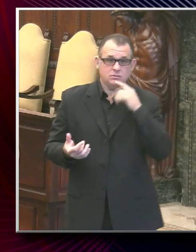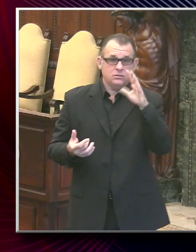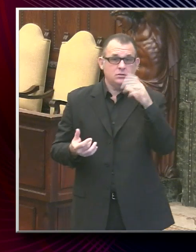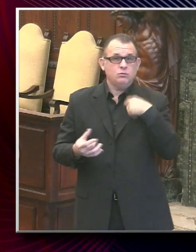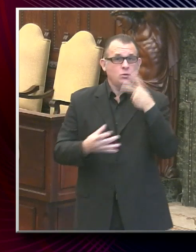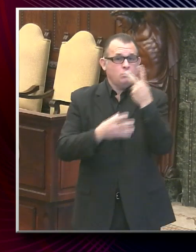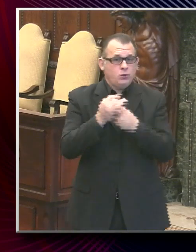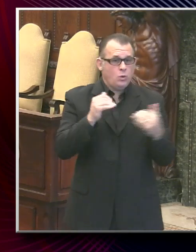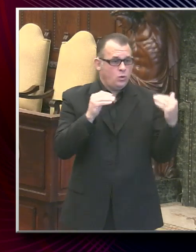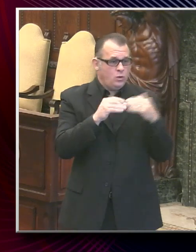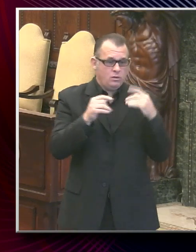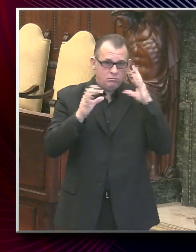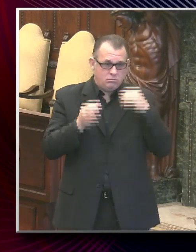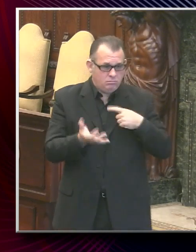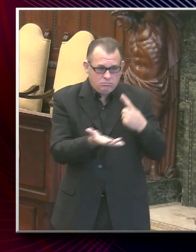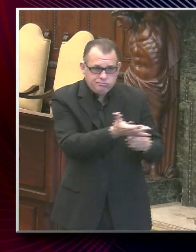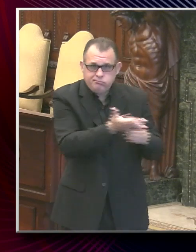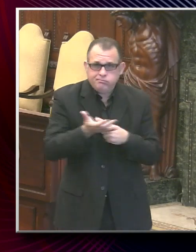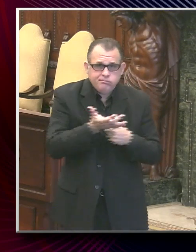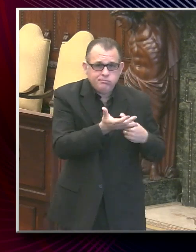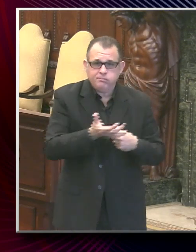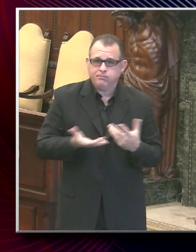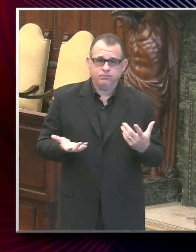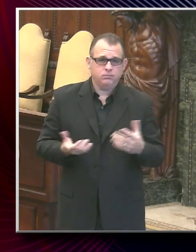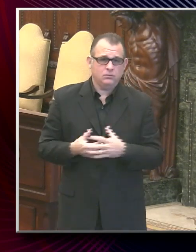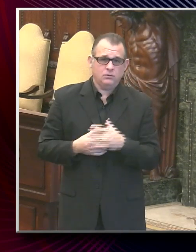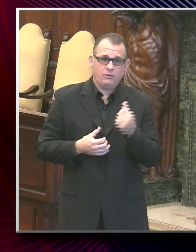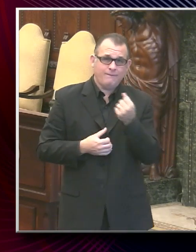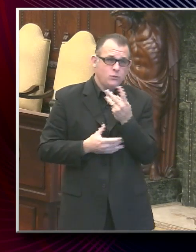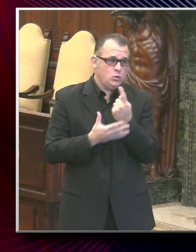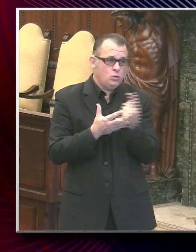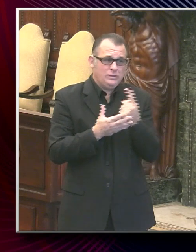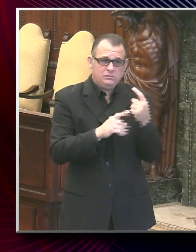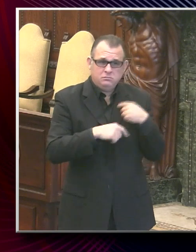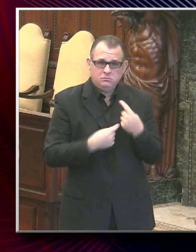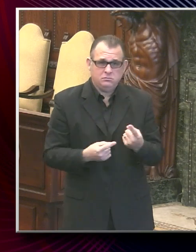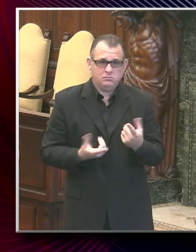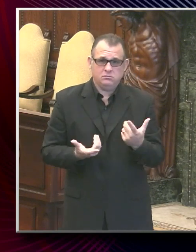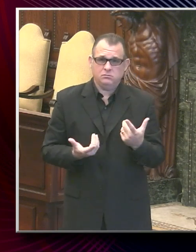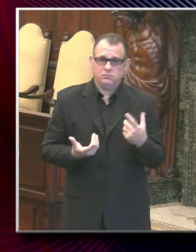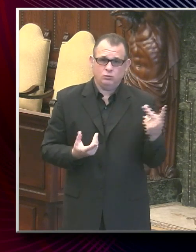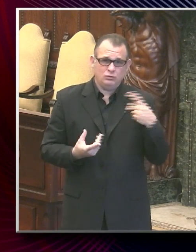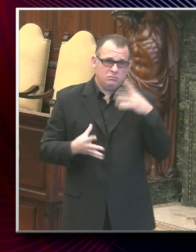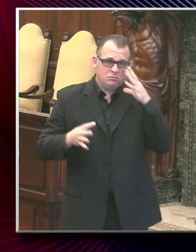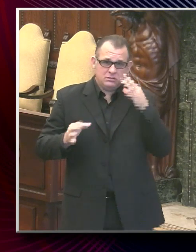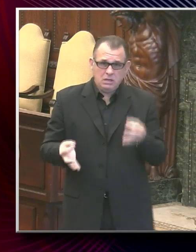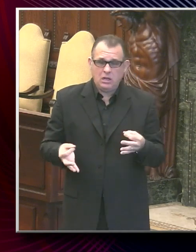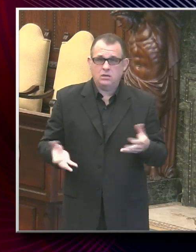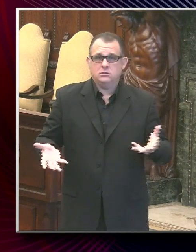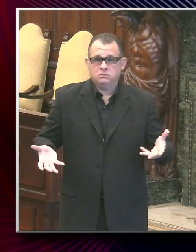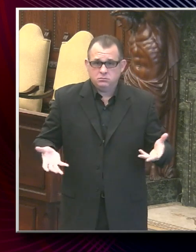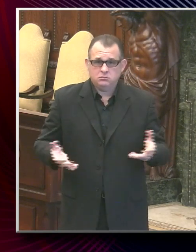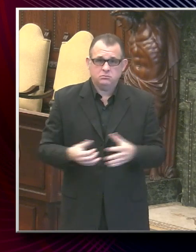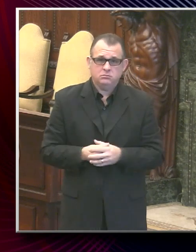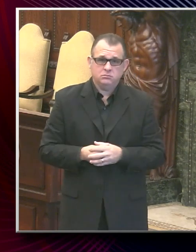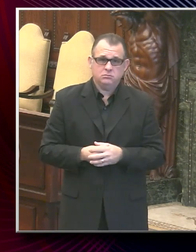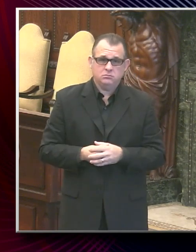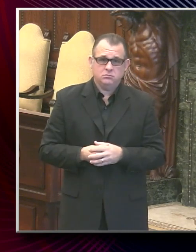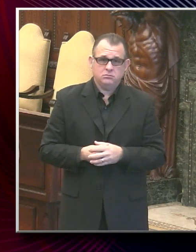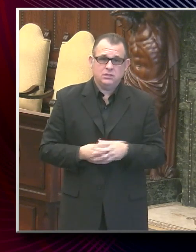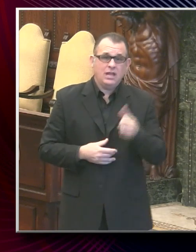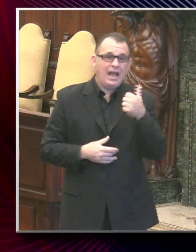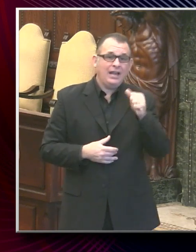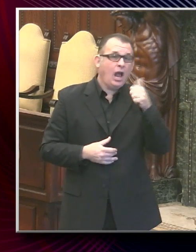discussion about it over a period of a couple weeks. And this is what we came. This is the decision we came to. And any other speculation